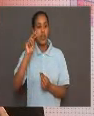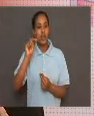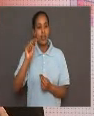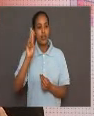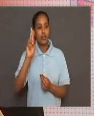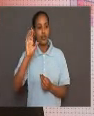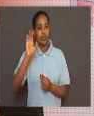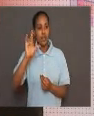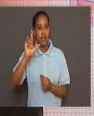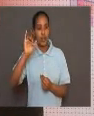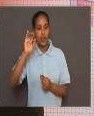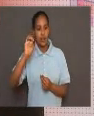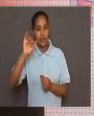acids.